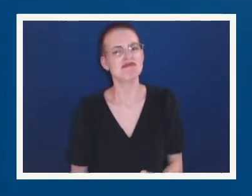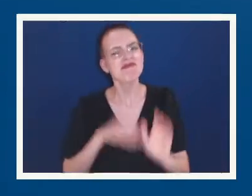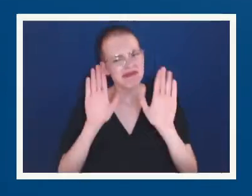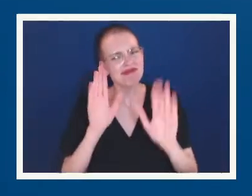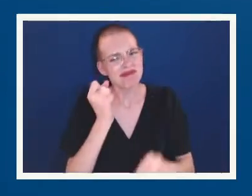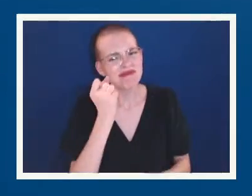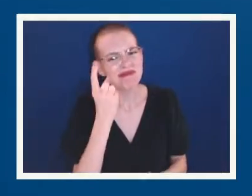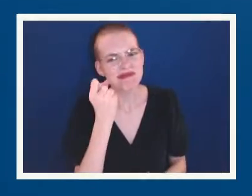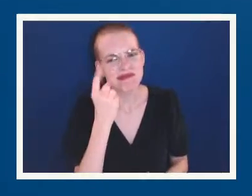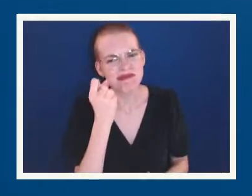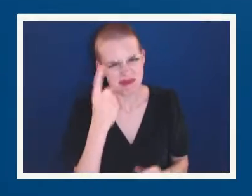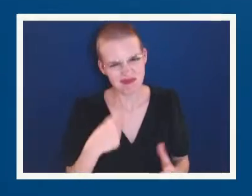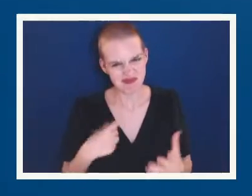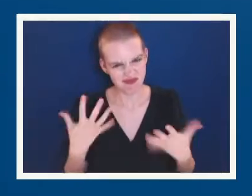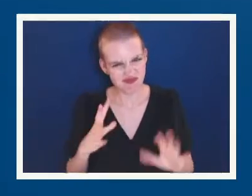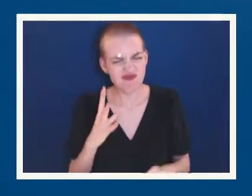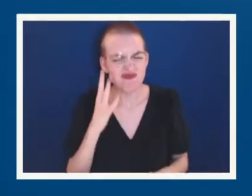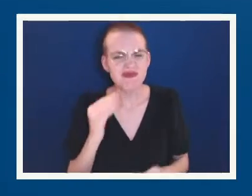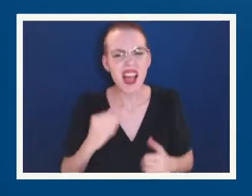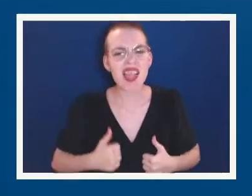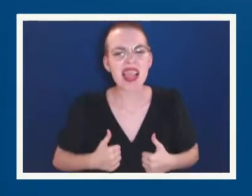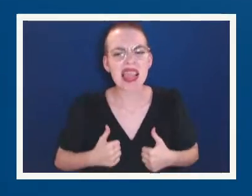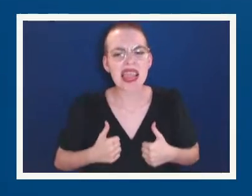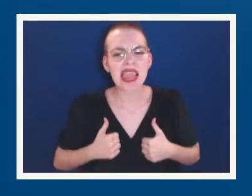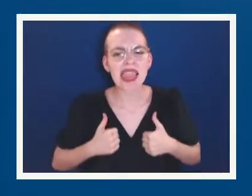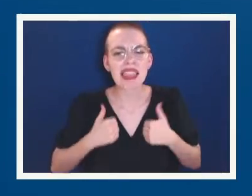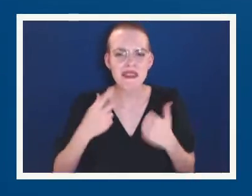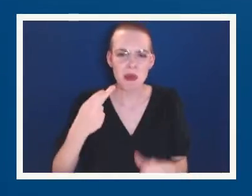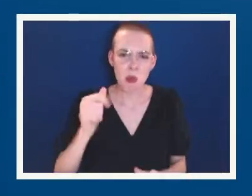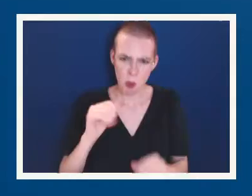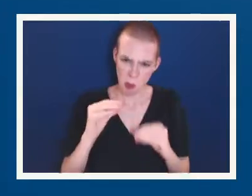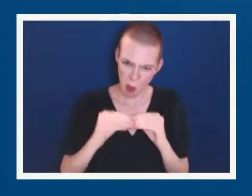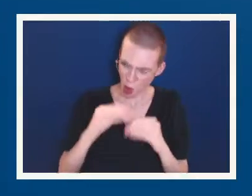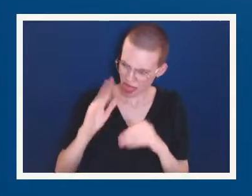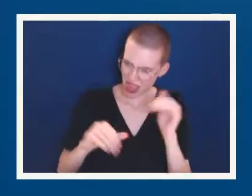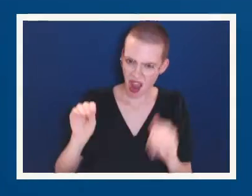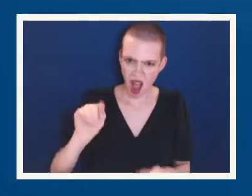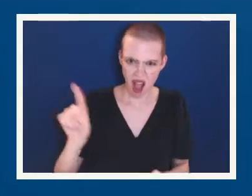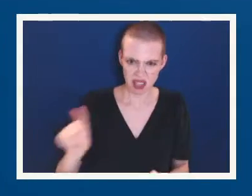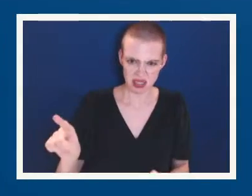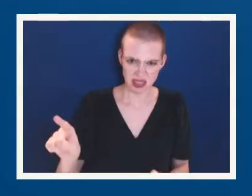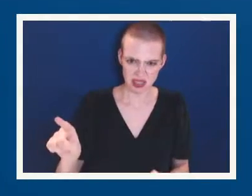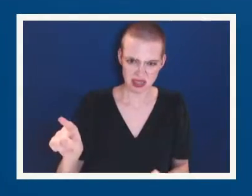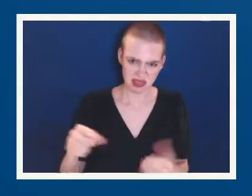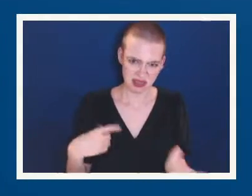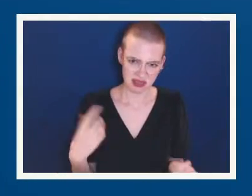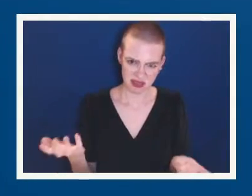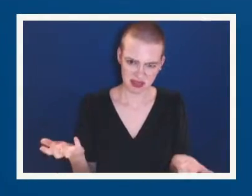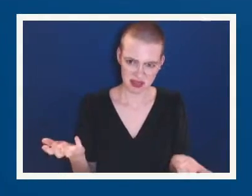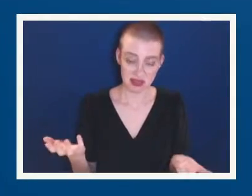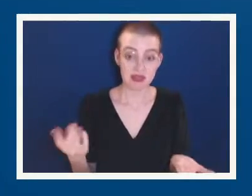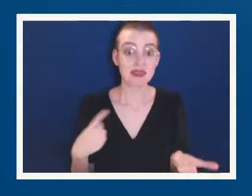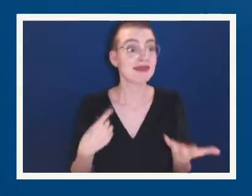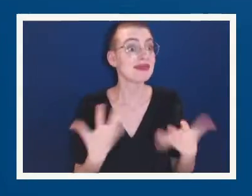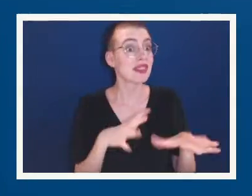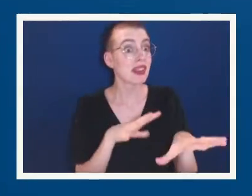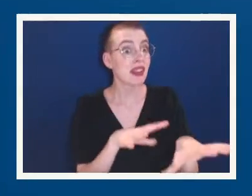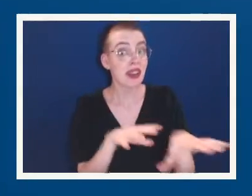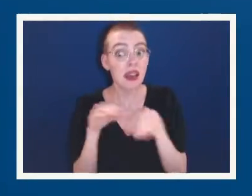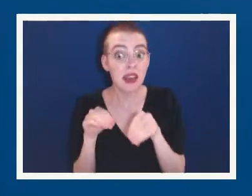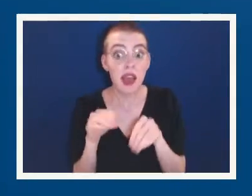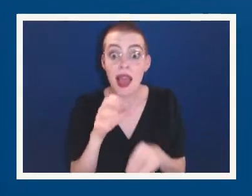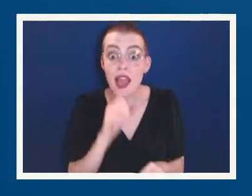I lived in Pennsylvania longer than Oz has lived in Pennsylvania. And I moved away when I was 10 years